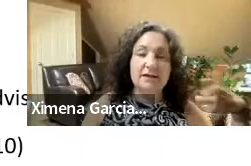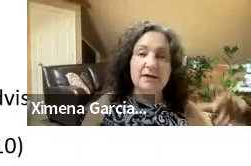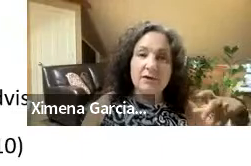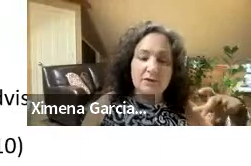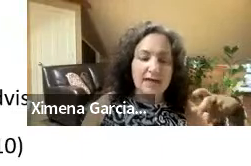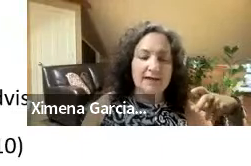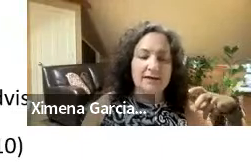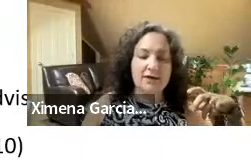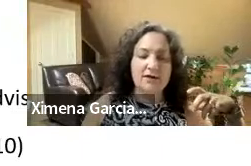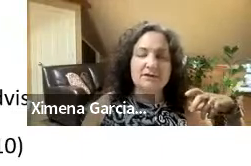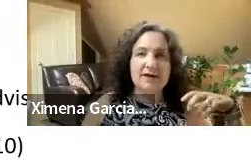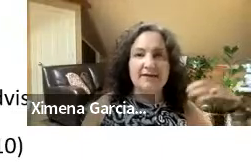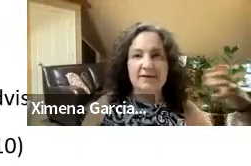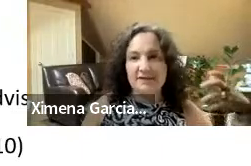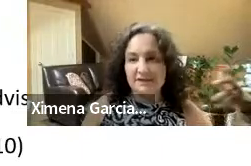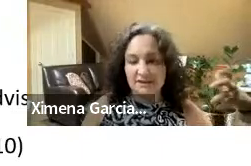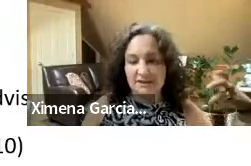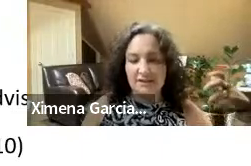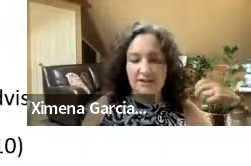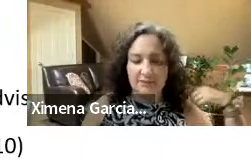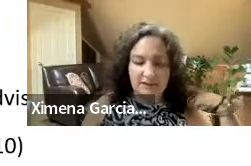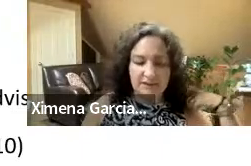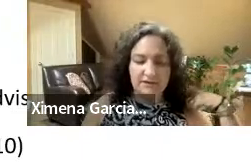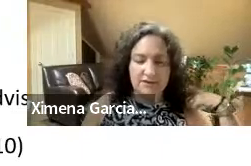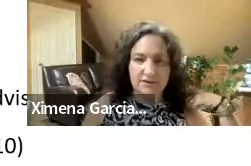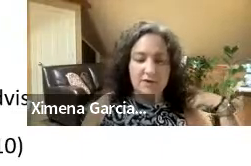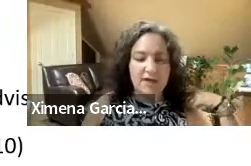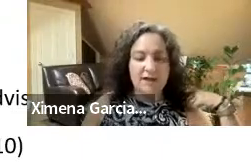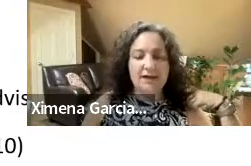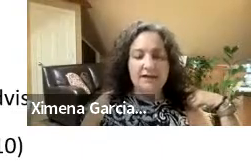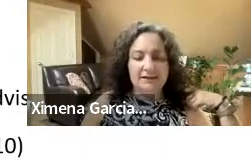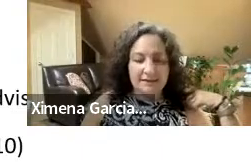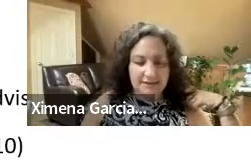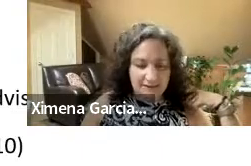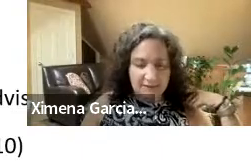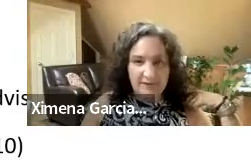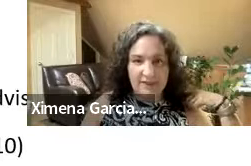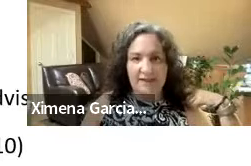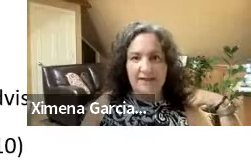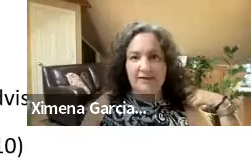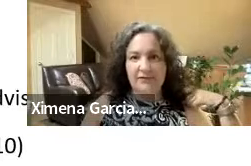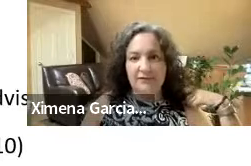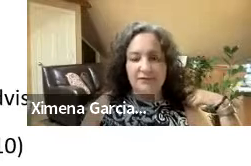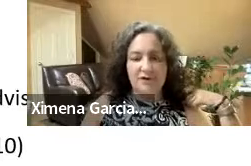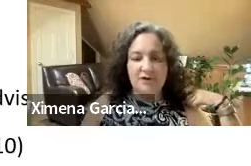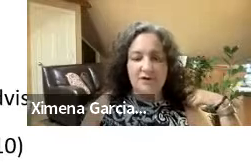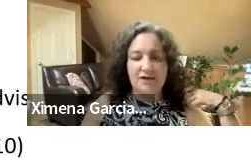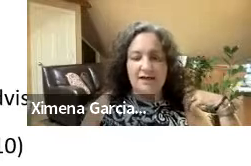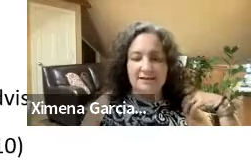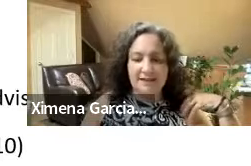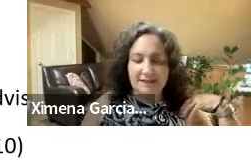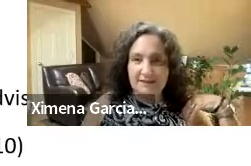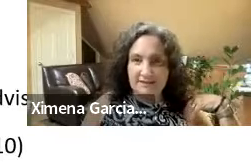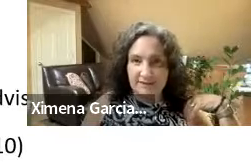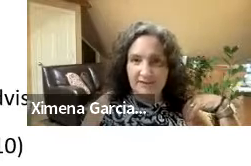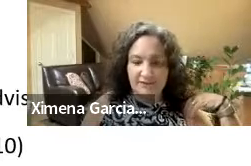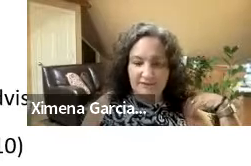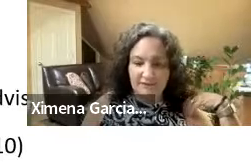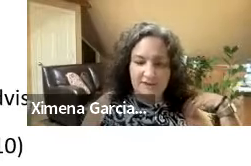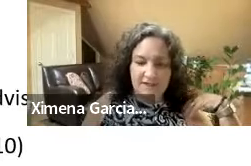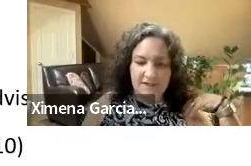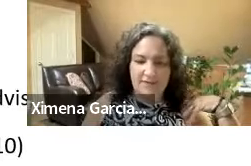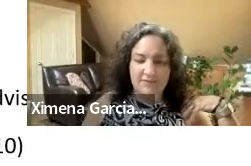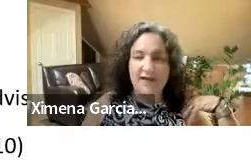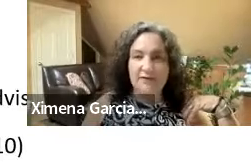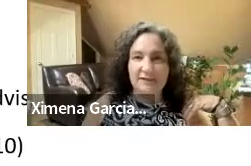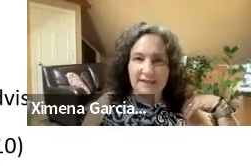to know, and also how that messaging can be shared. So let's jump in. If you are attending this meeting for the